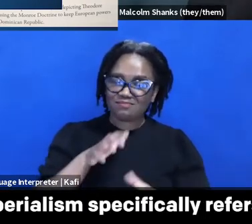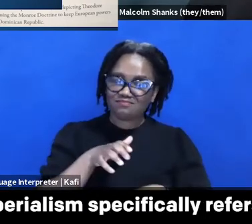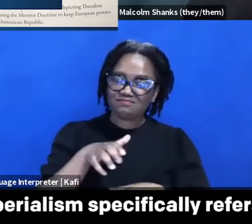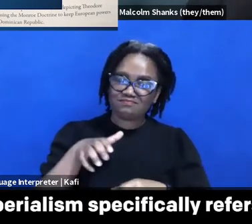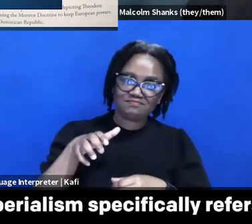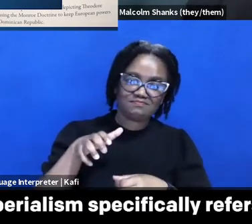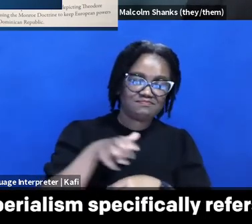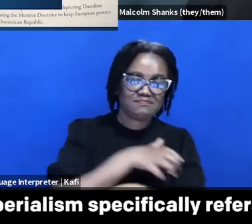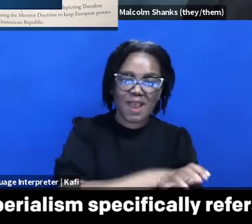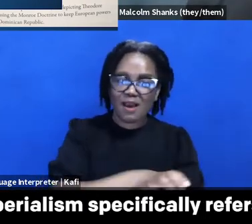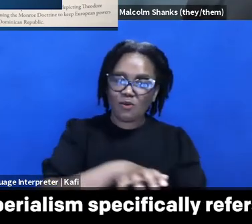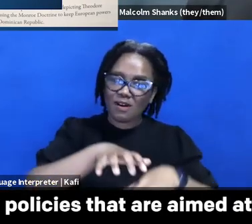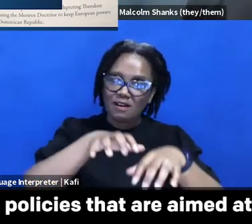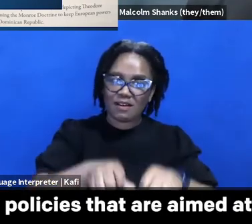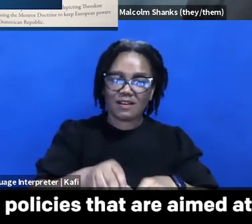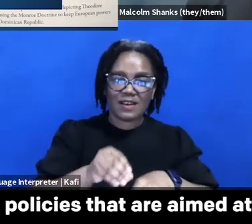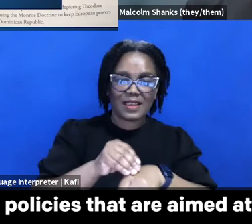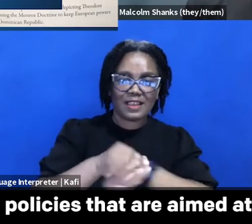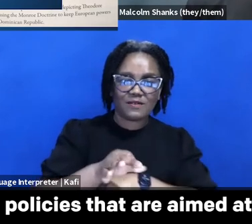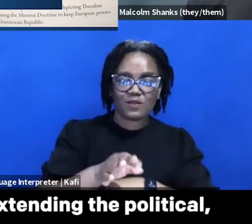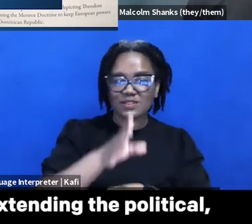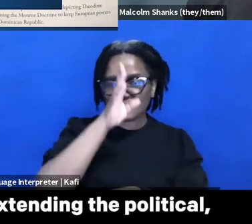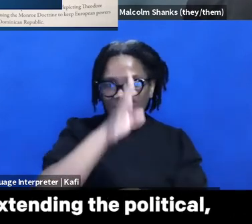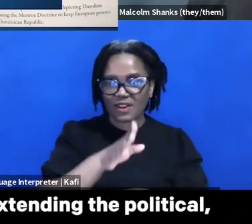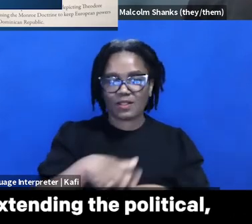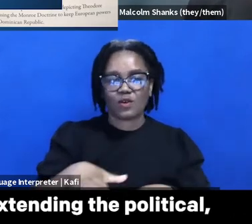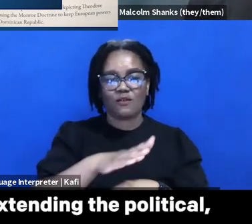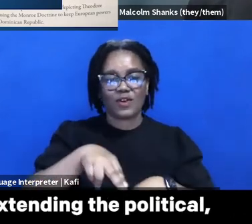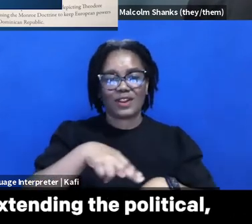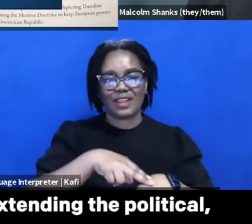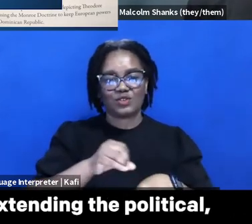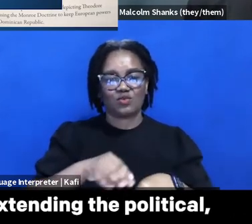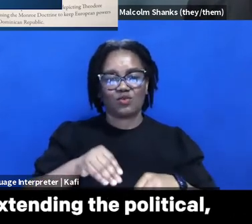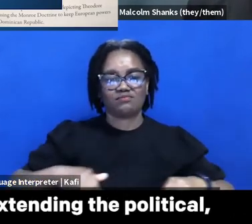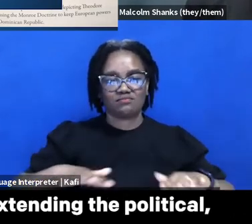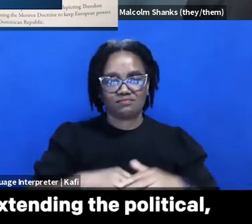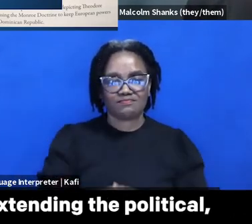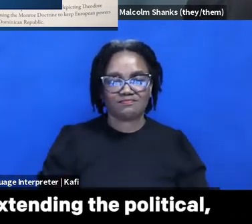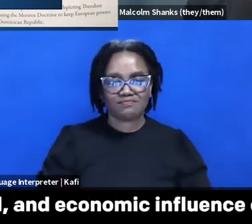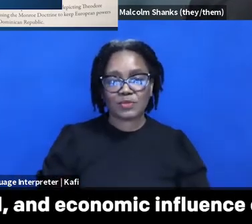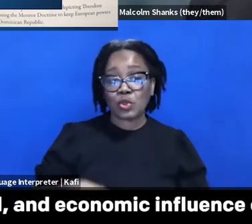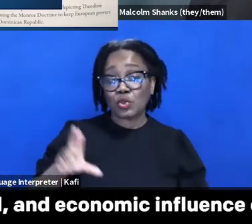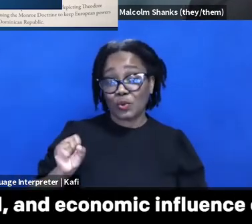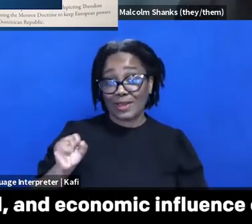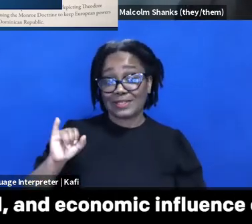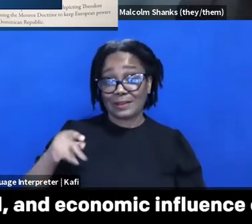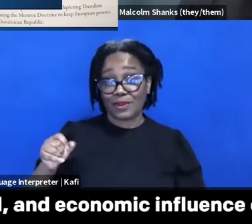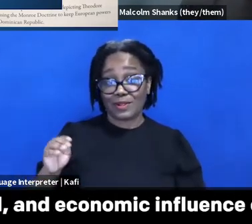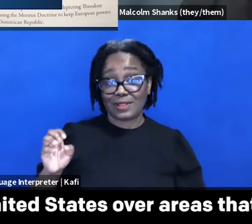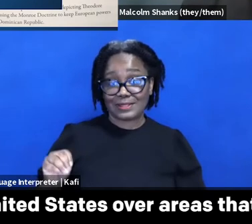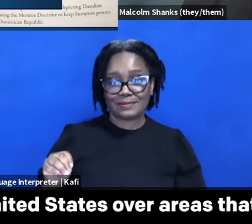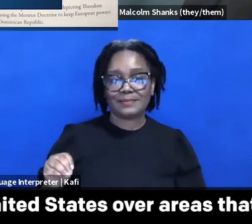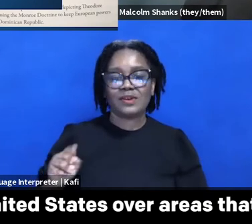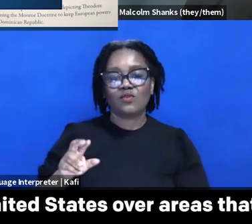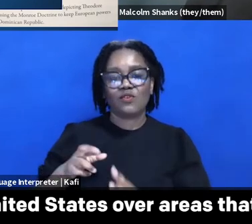US imperialism specifically refers to the policies that are aimed at extending the political, cultural, and economic influence